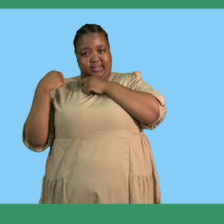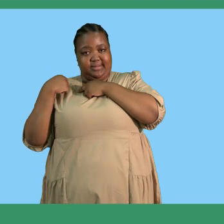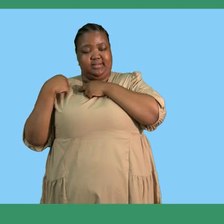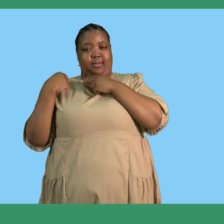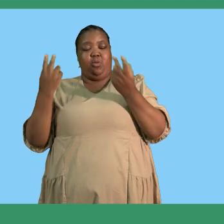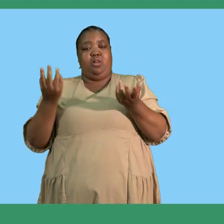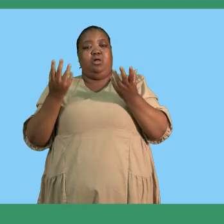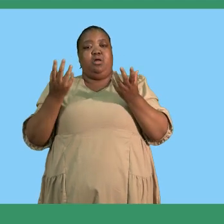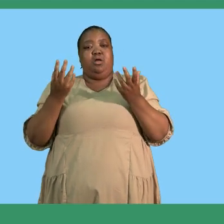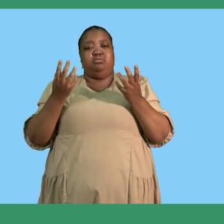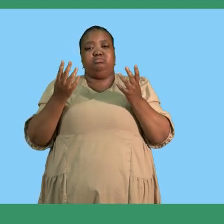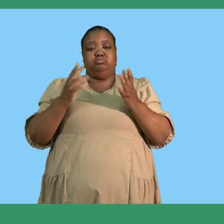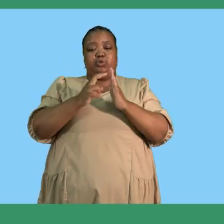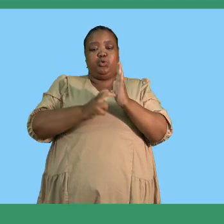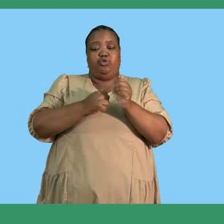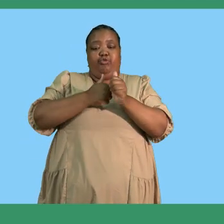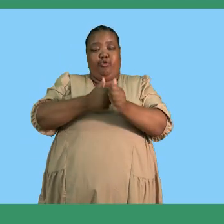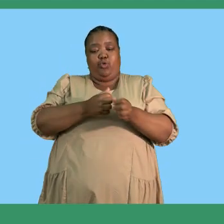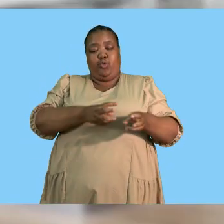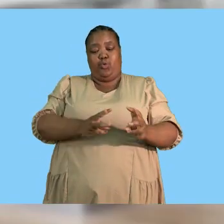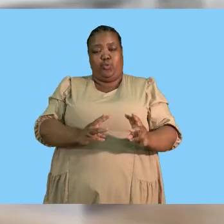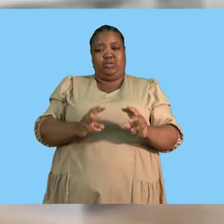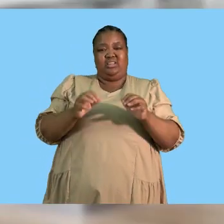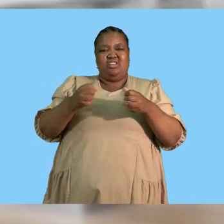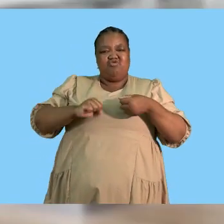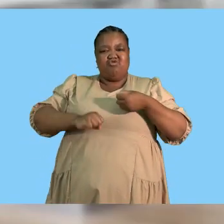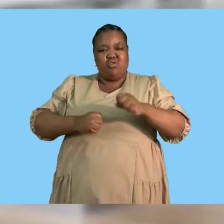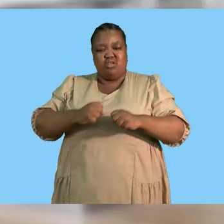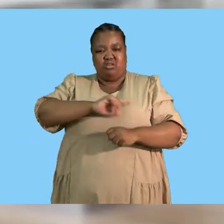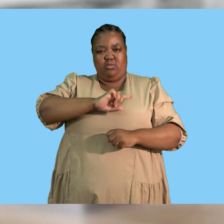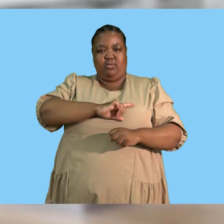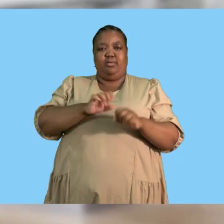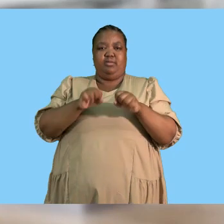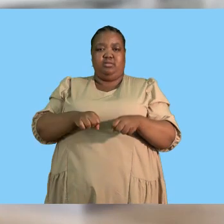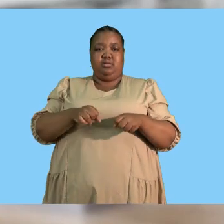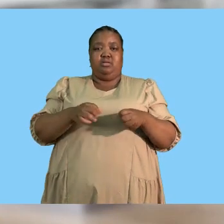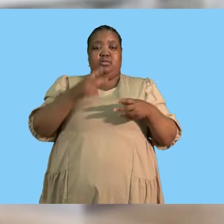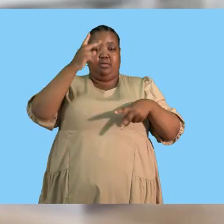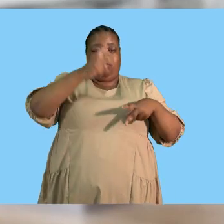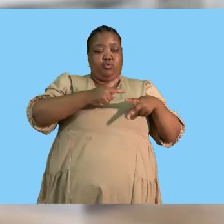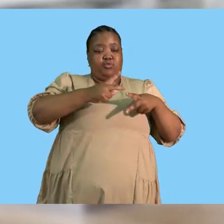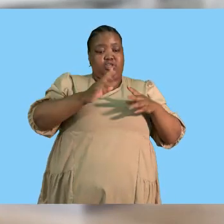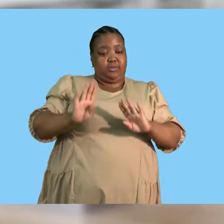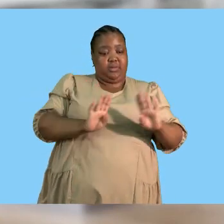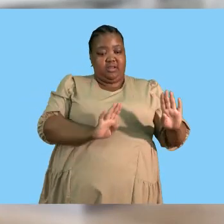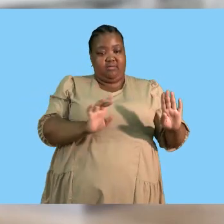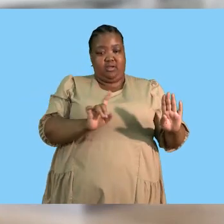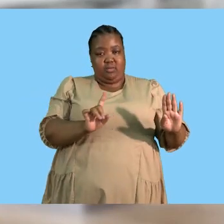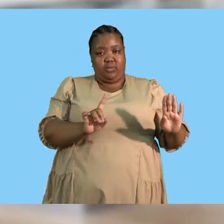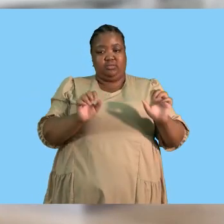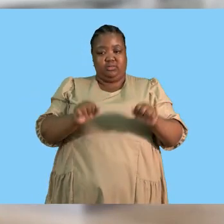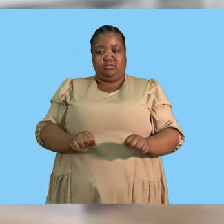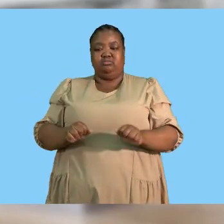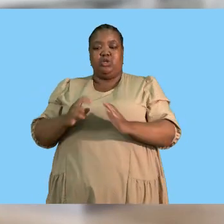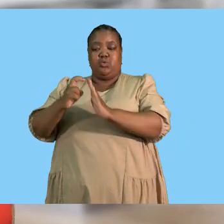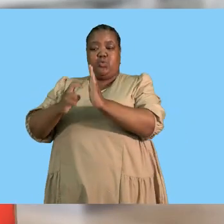professional, responsible, and ethical way. Now, the tip to remember this is that you must know what professional